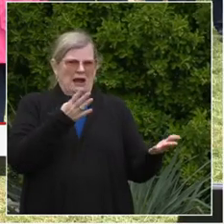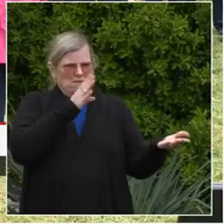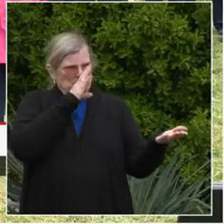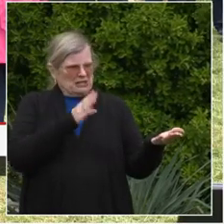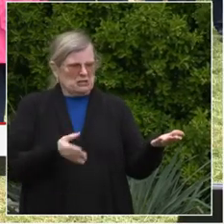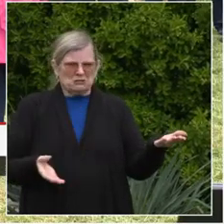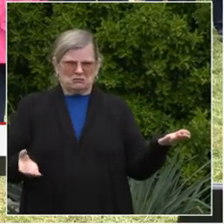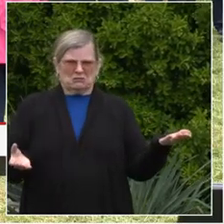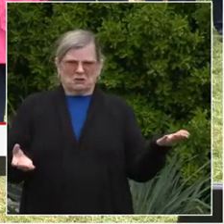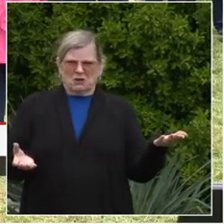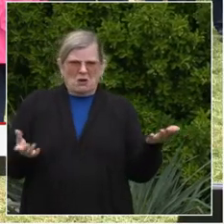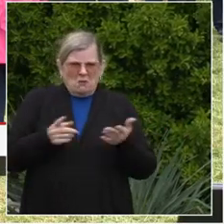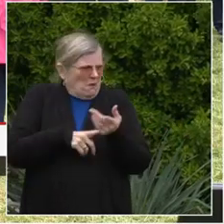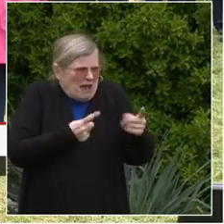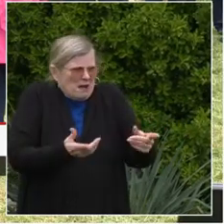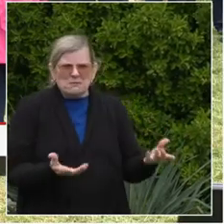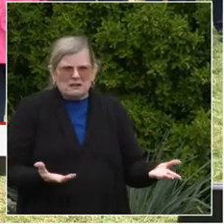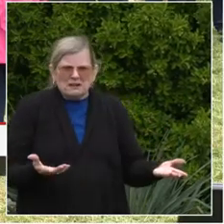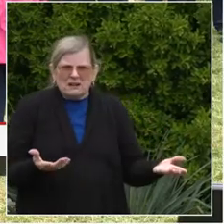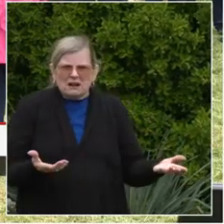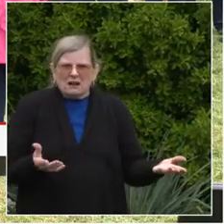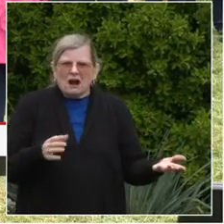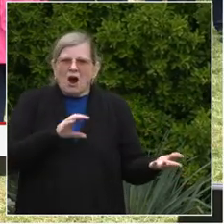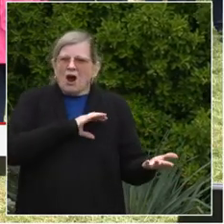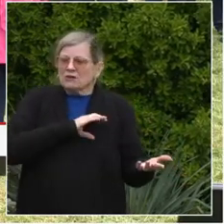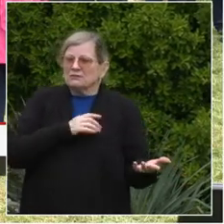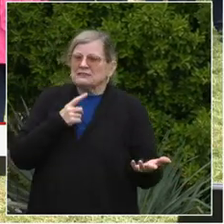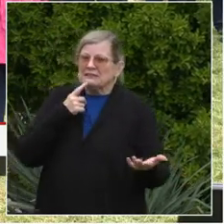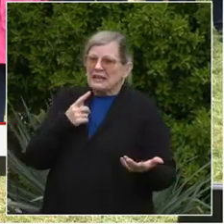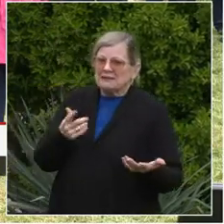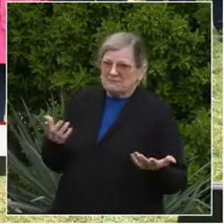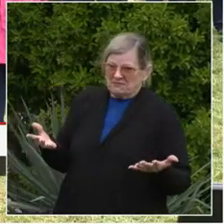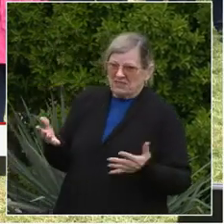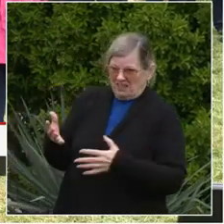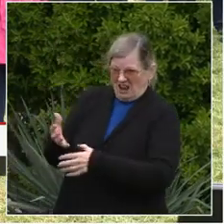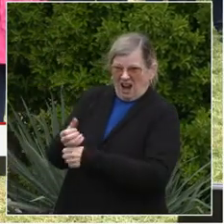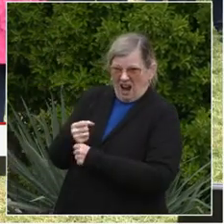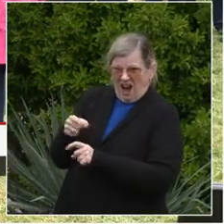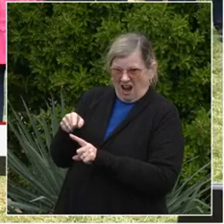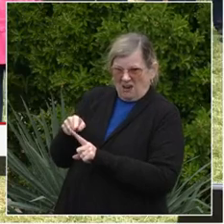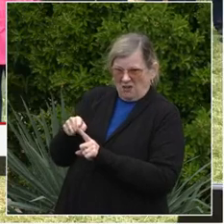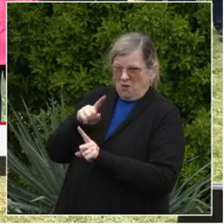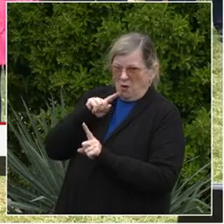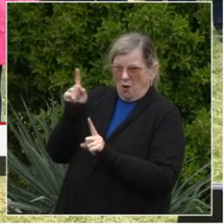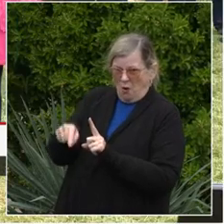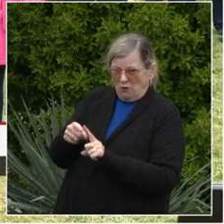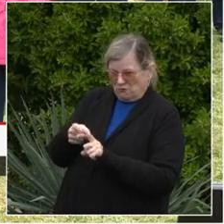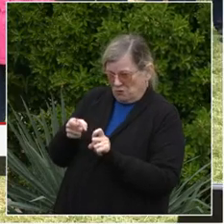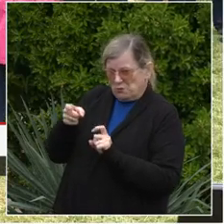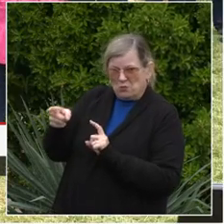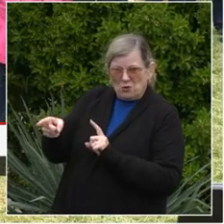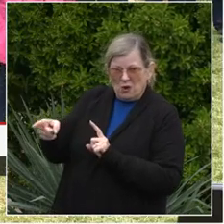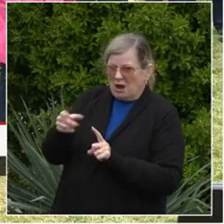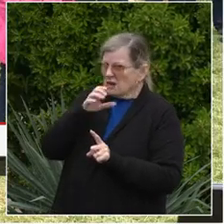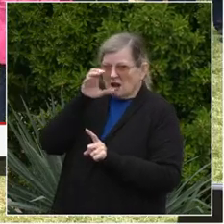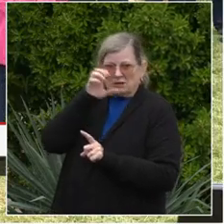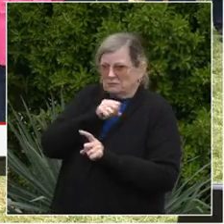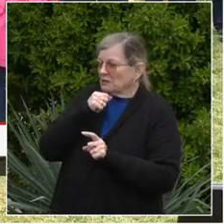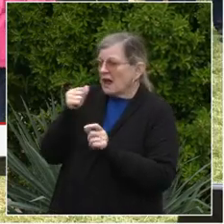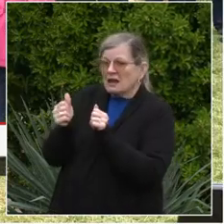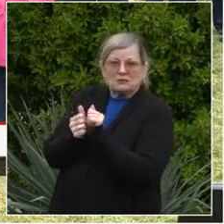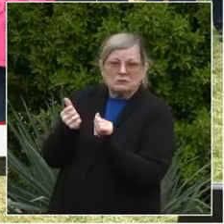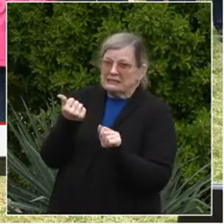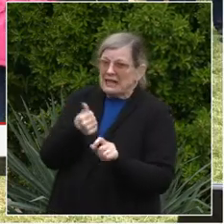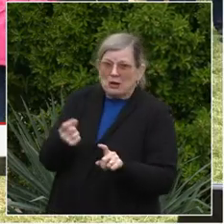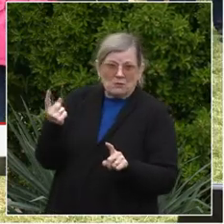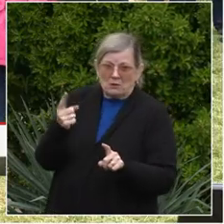officer said, we have a standing order from the chief of police, that would be you, I presume, not to arrest anybody who's a minor unless it's a felony. I'm like,